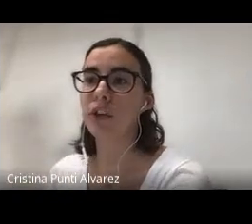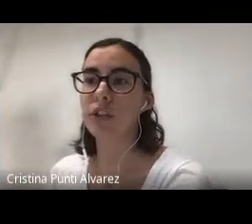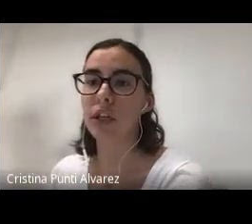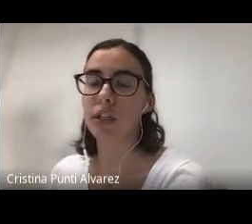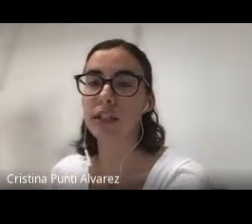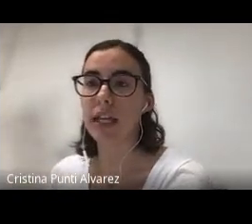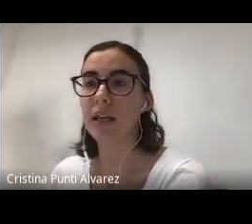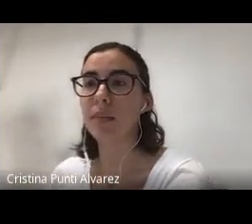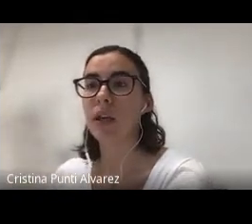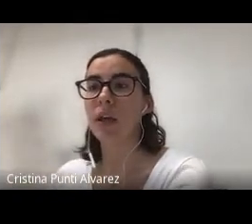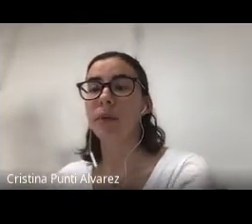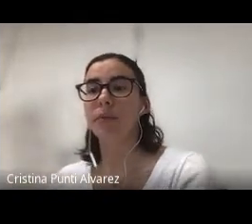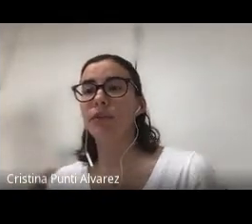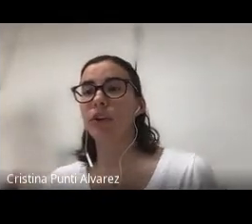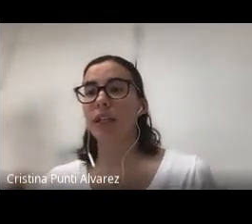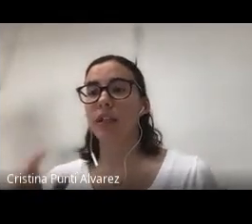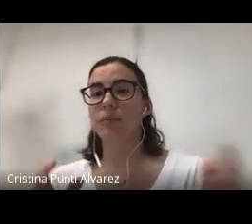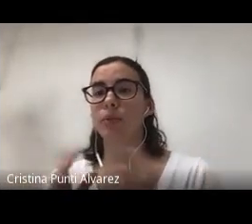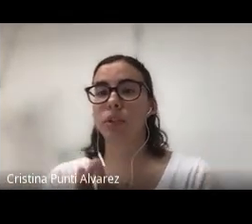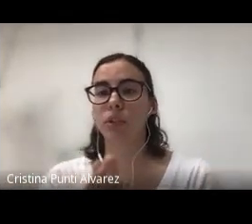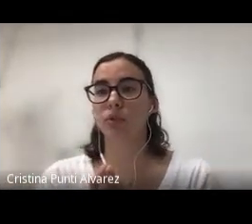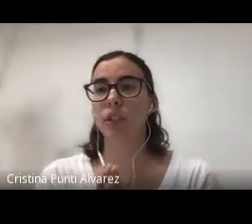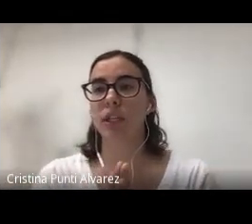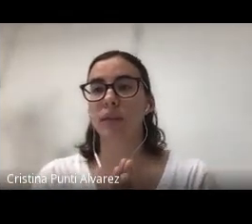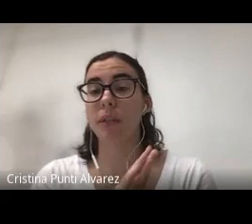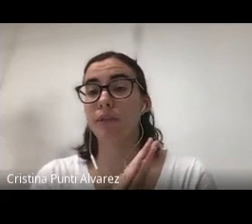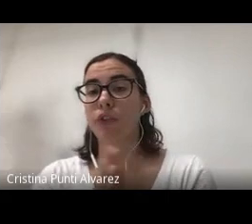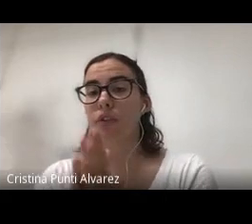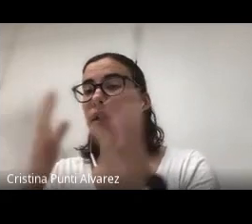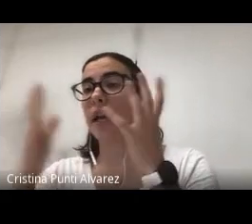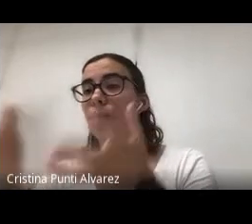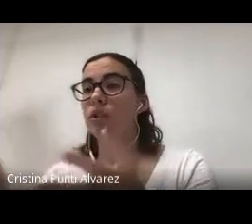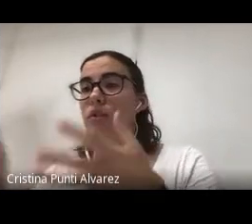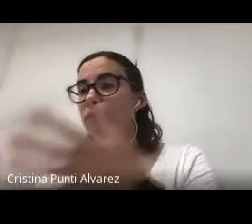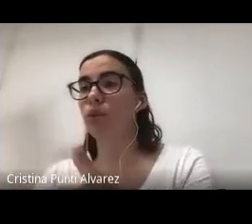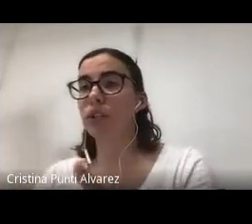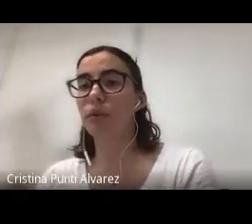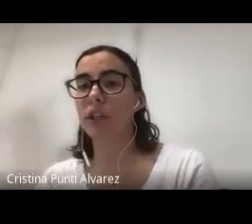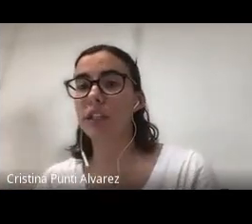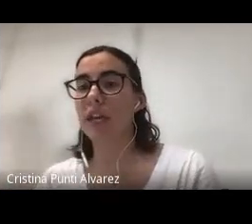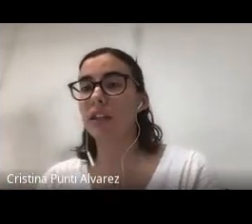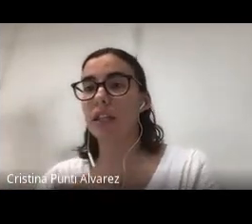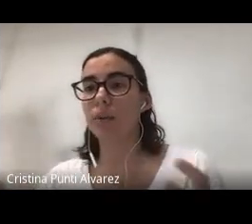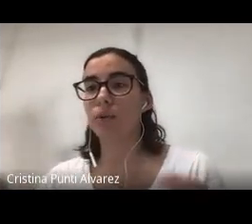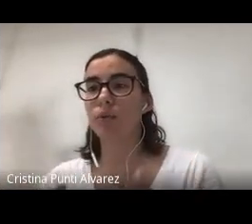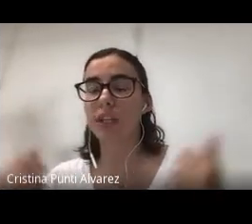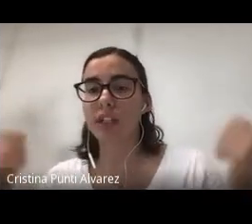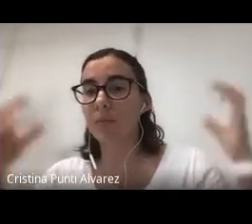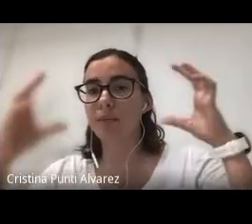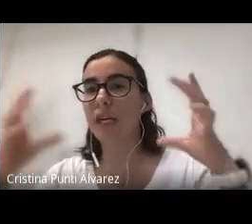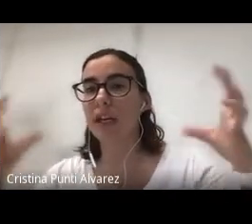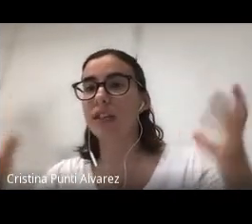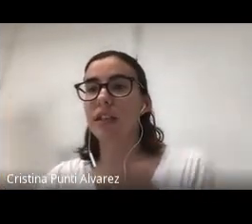explain first the setup, but before that, it is important to notice that before I was working with this, I did never work with